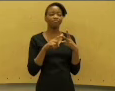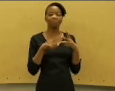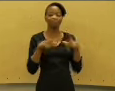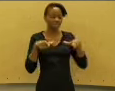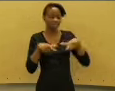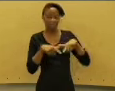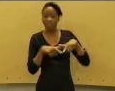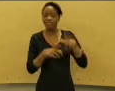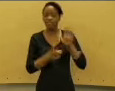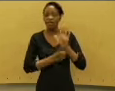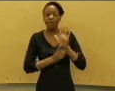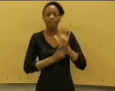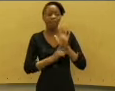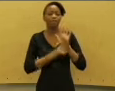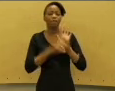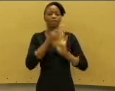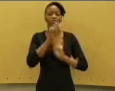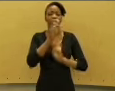accessible.